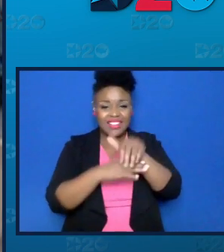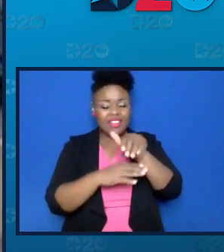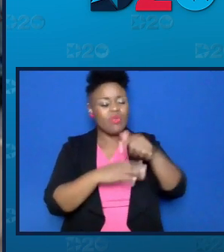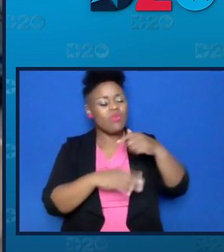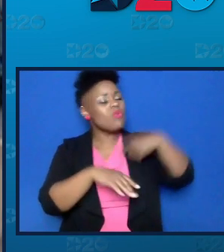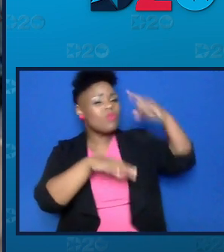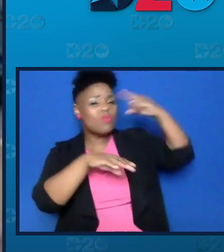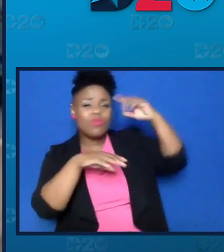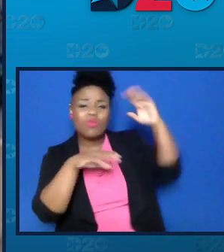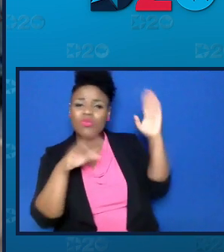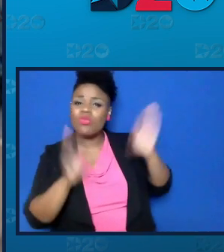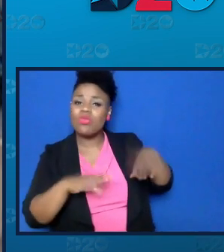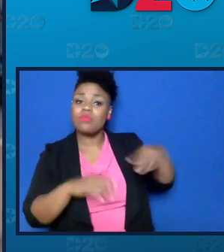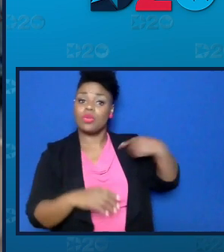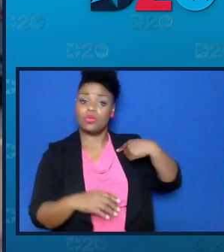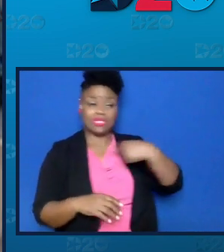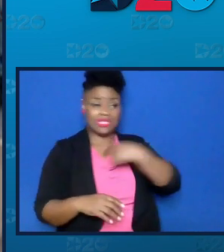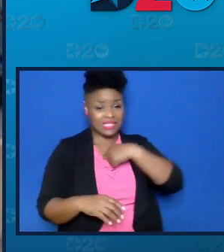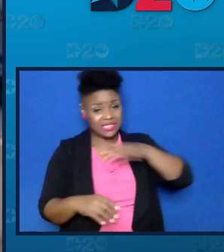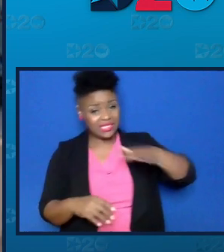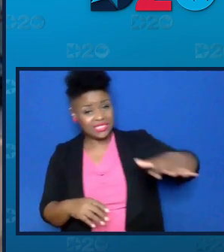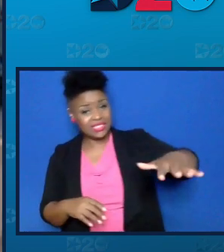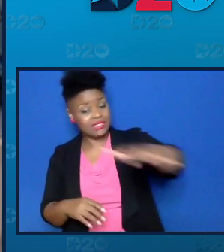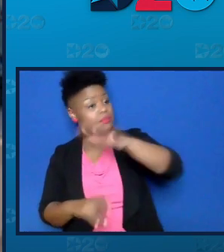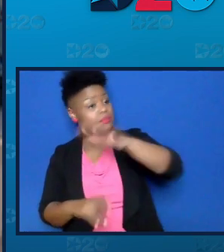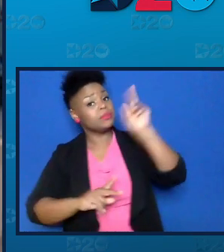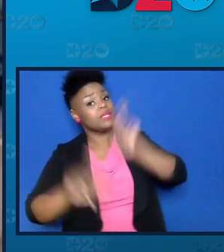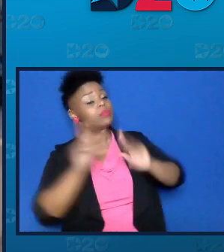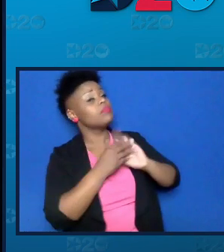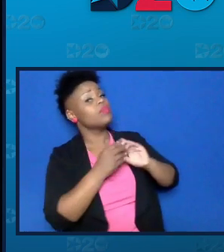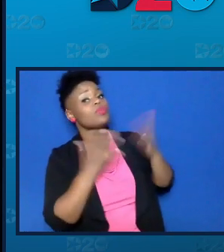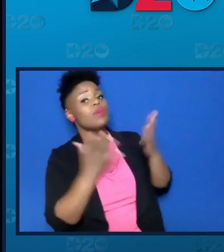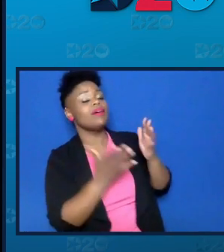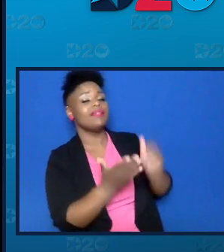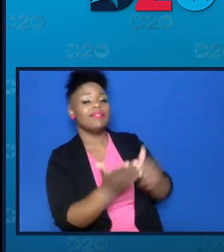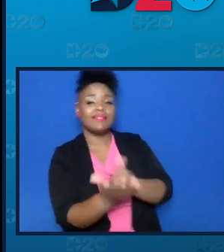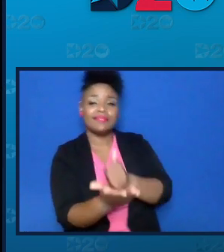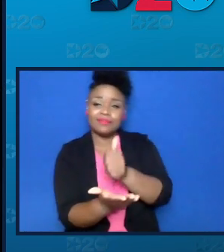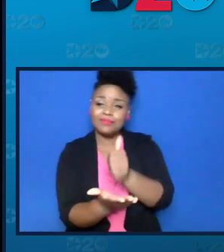we the people say, Amen.